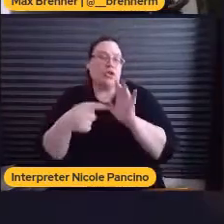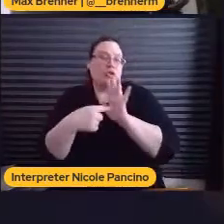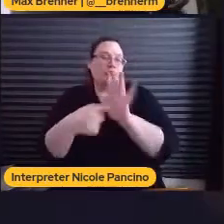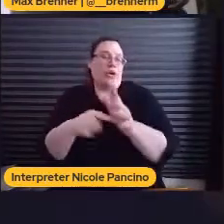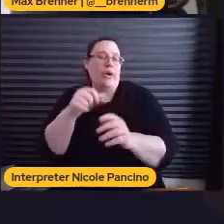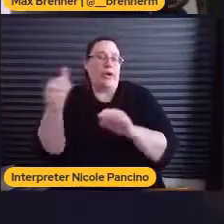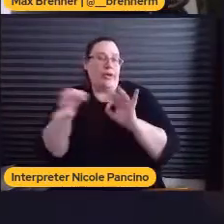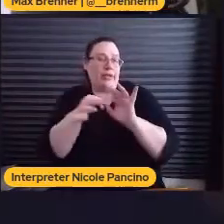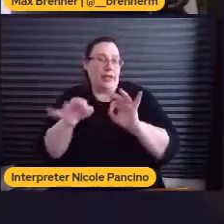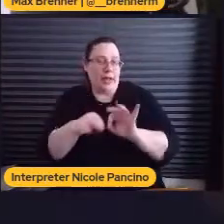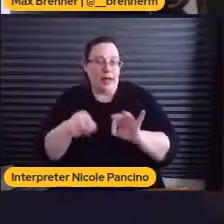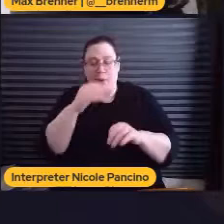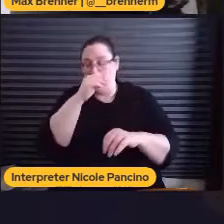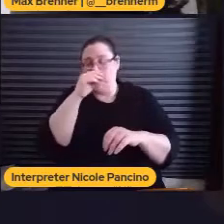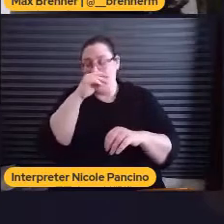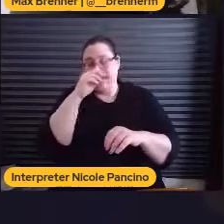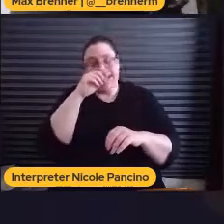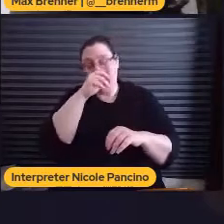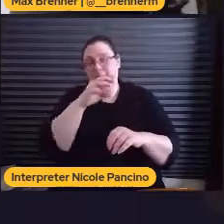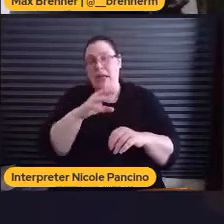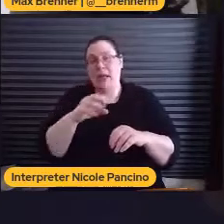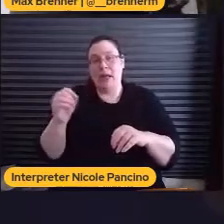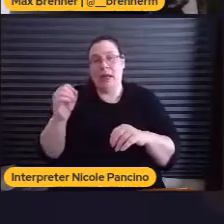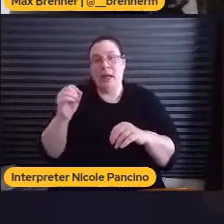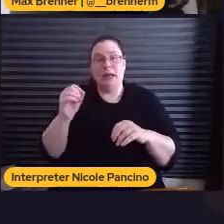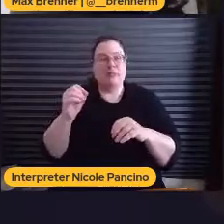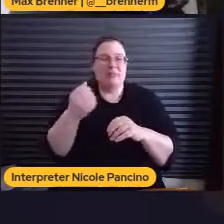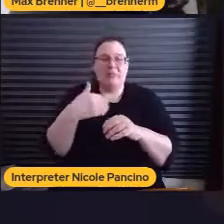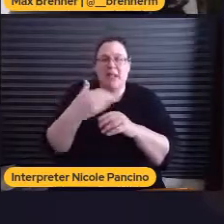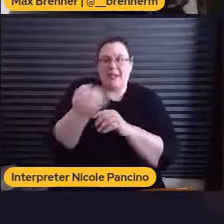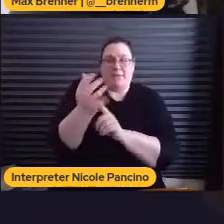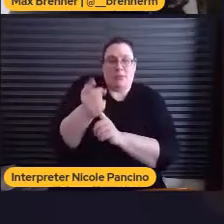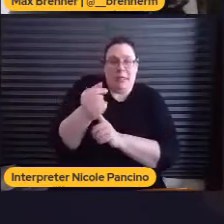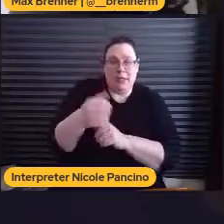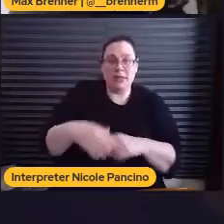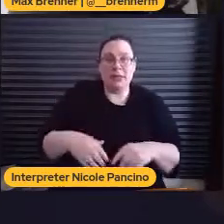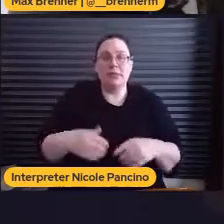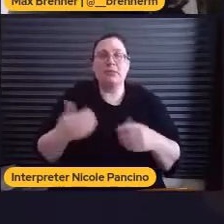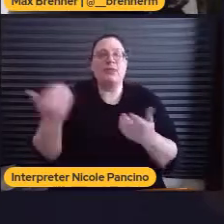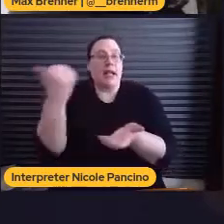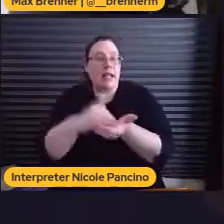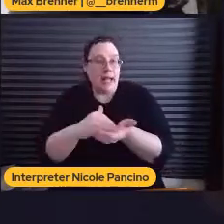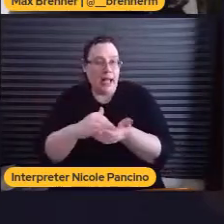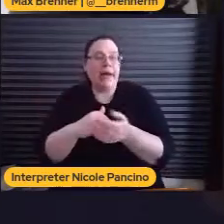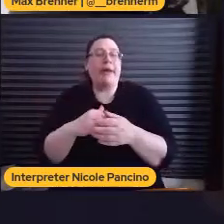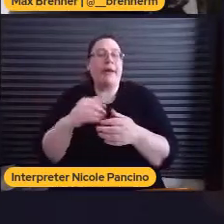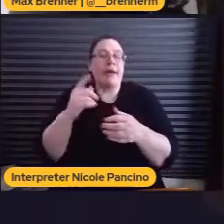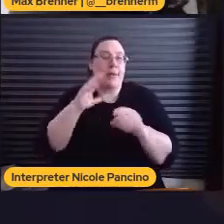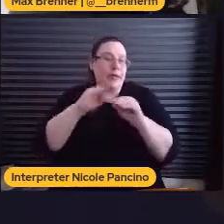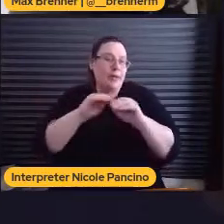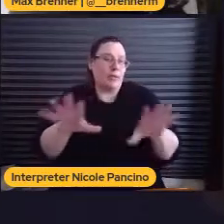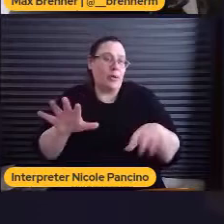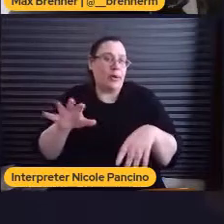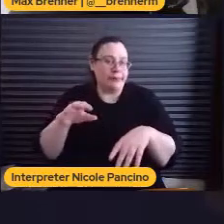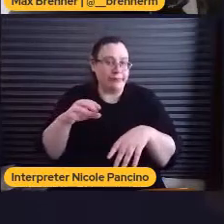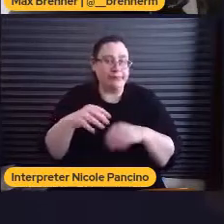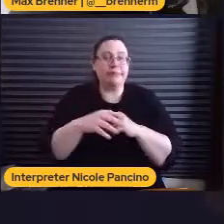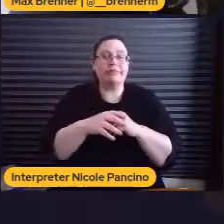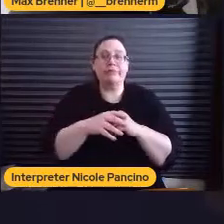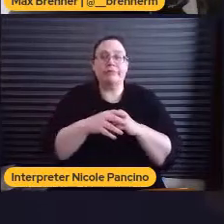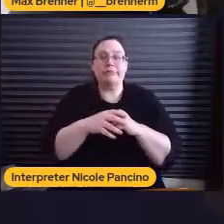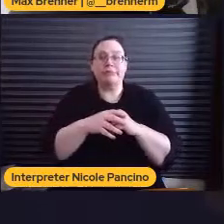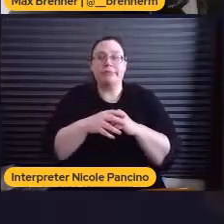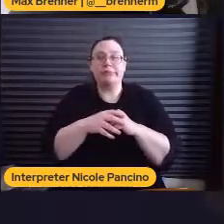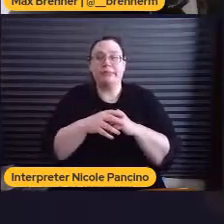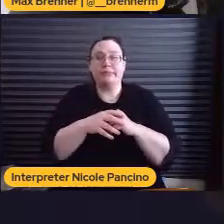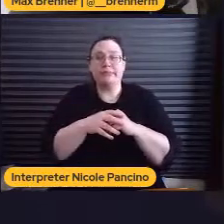languages in the next minutes. So yet again, we are deploying a deployment.